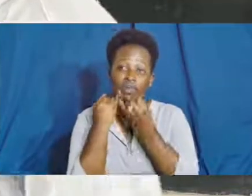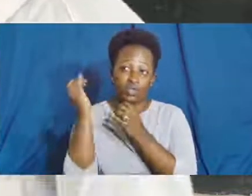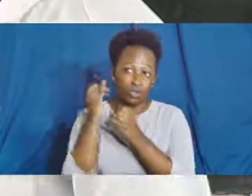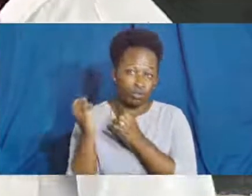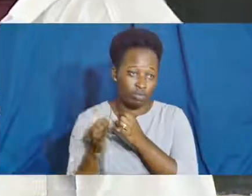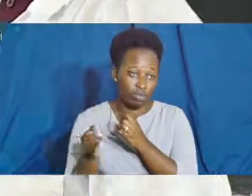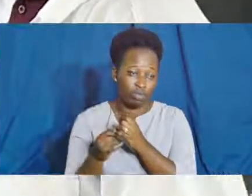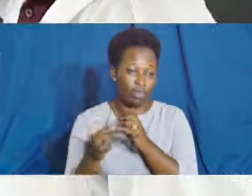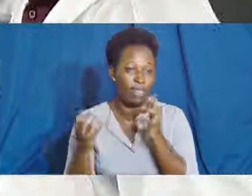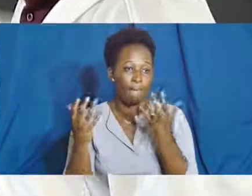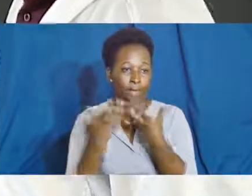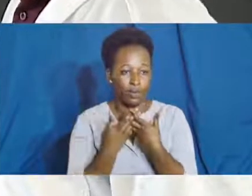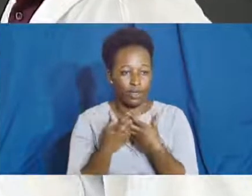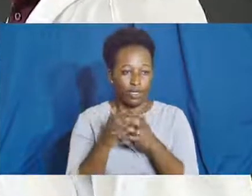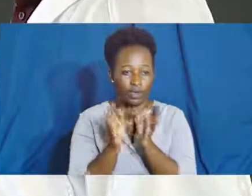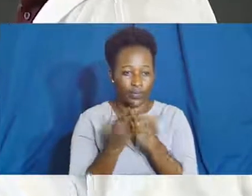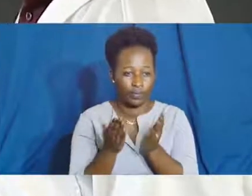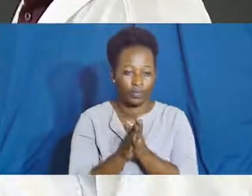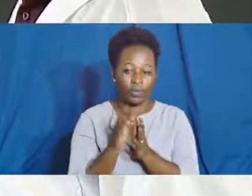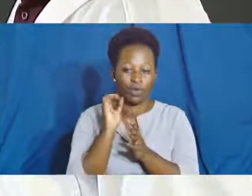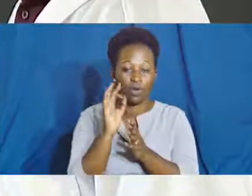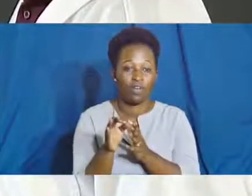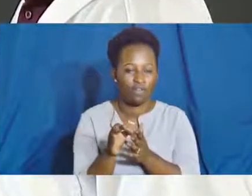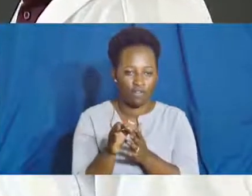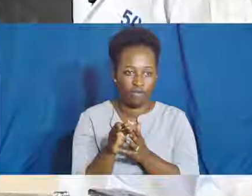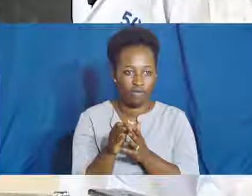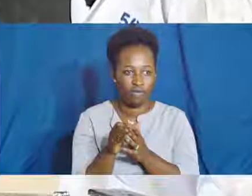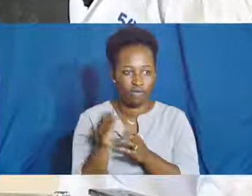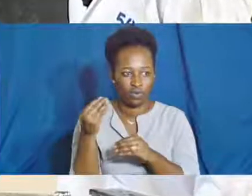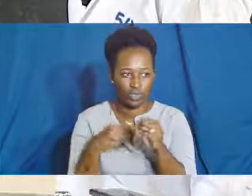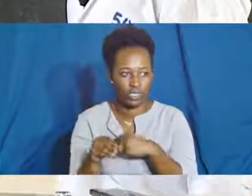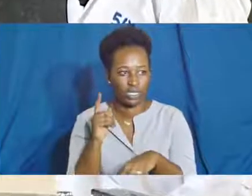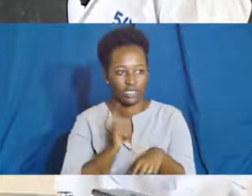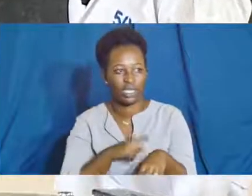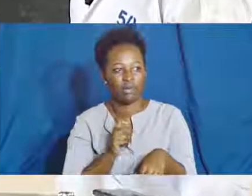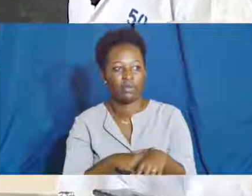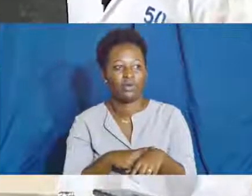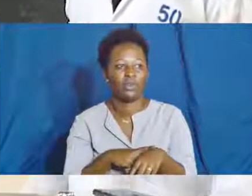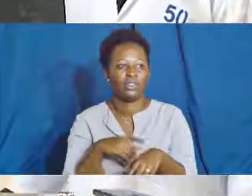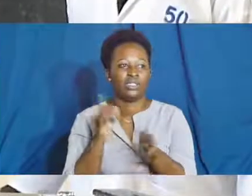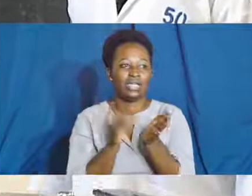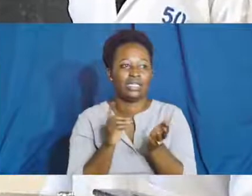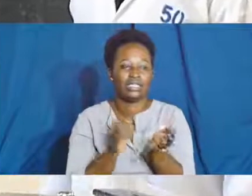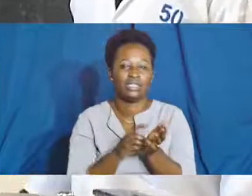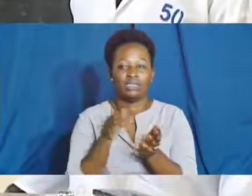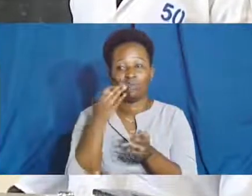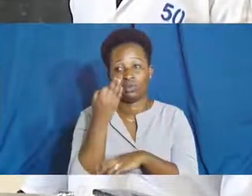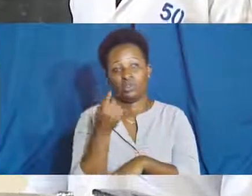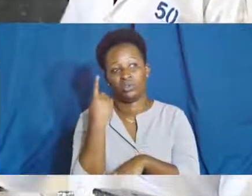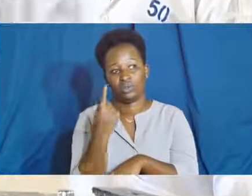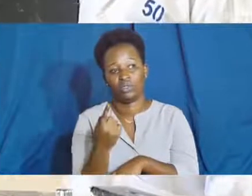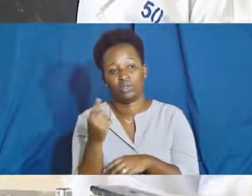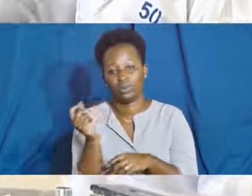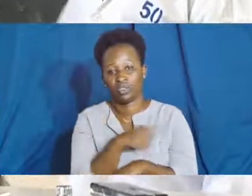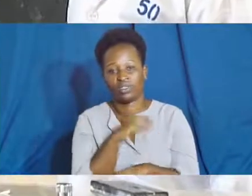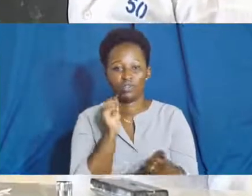relates to the books of Kaiser Traders for the period ended 31st December 2017.